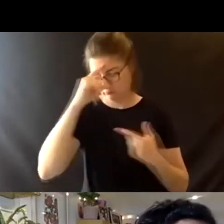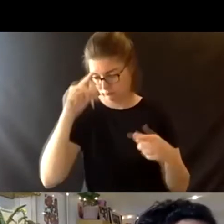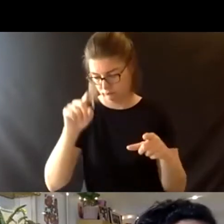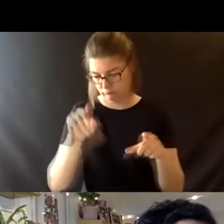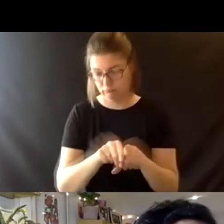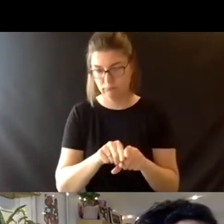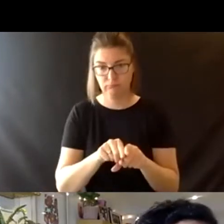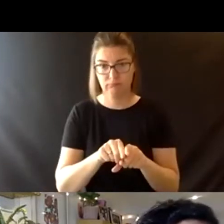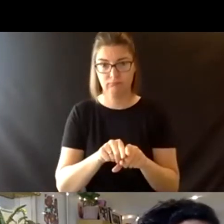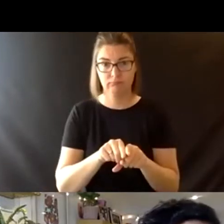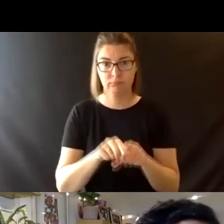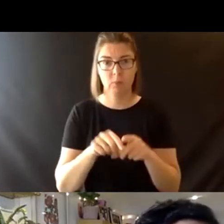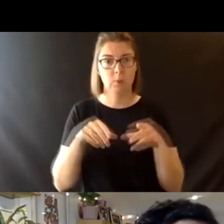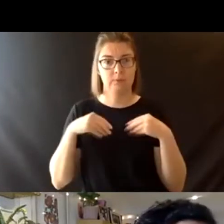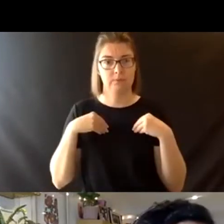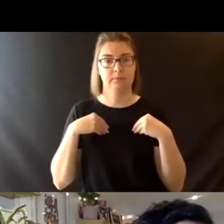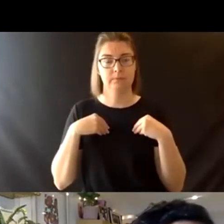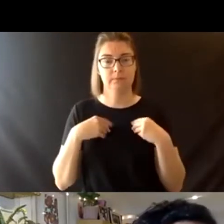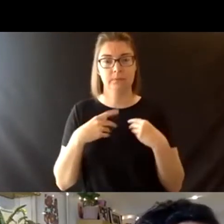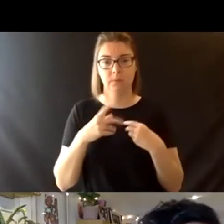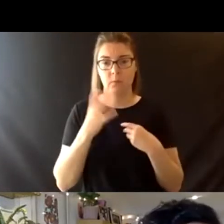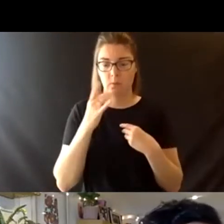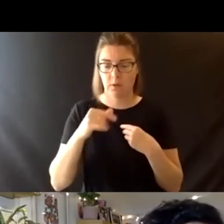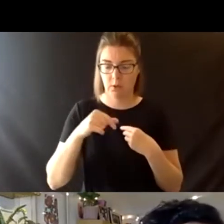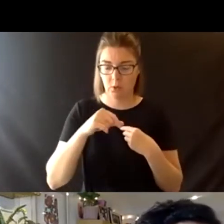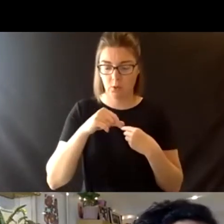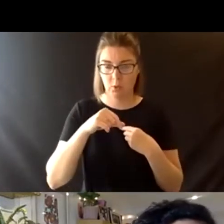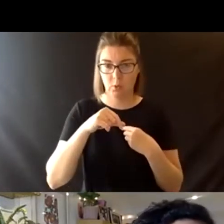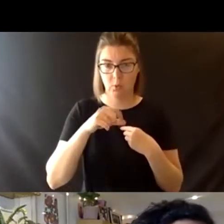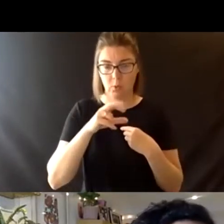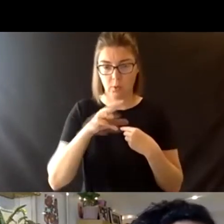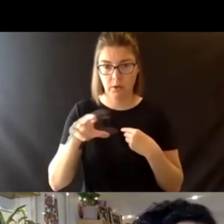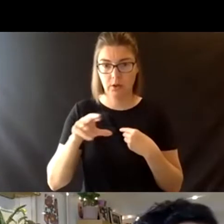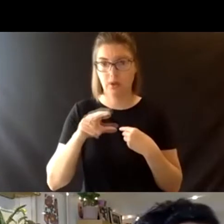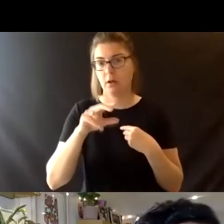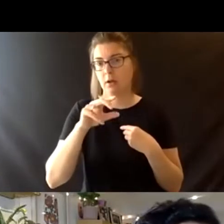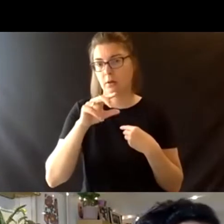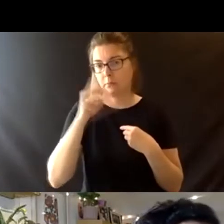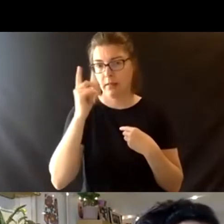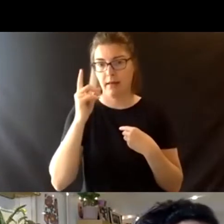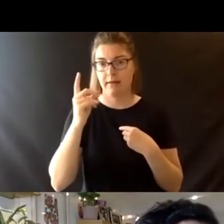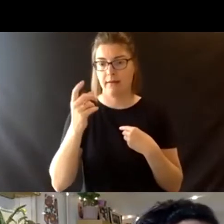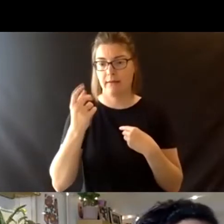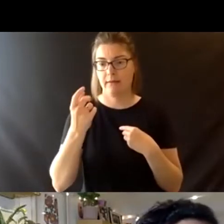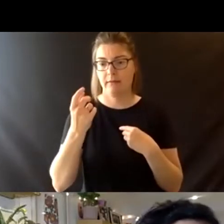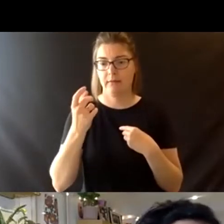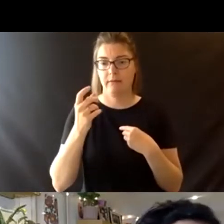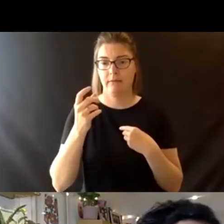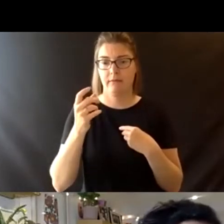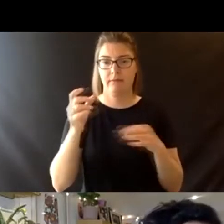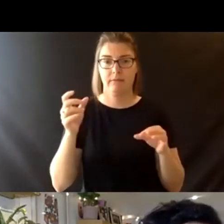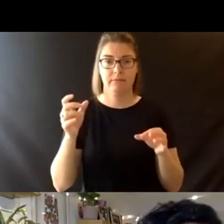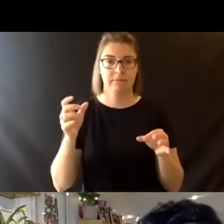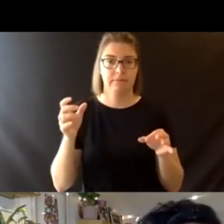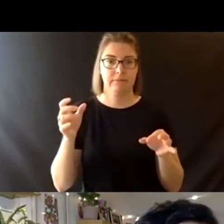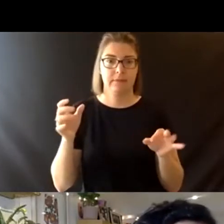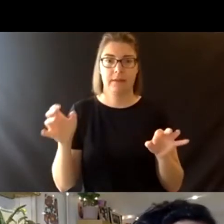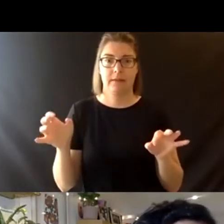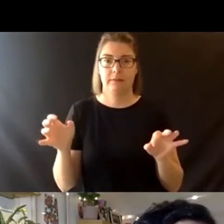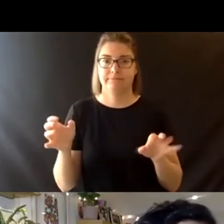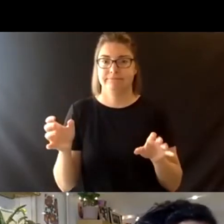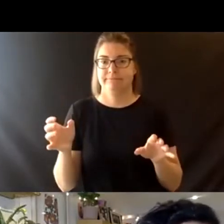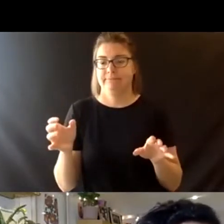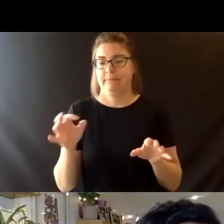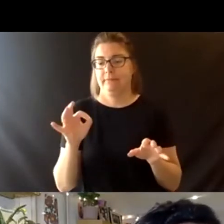because of queer, Black femmes of color that you see, you know, advocacy